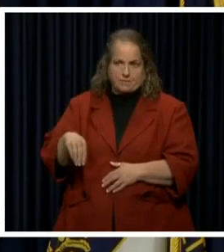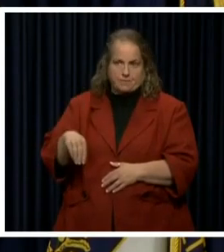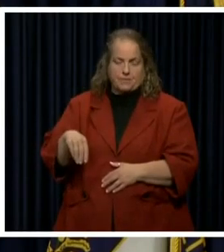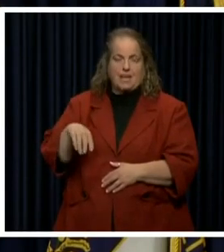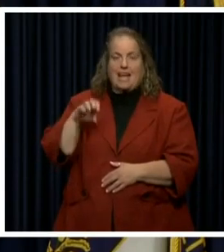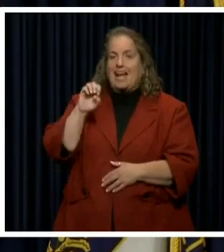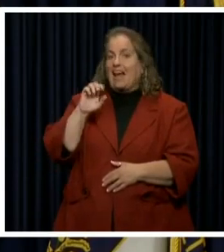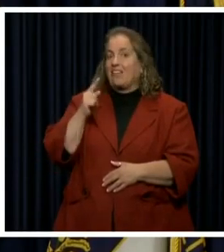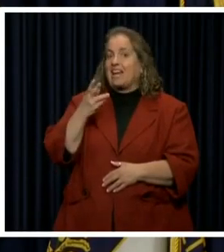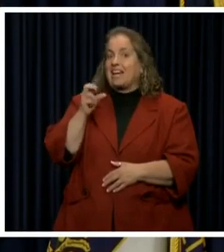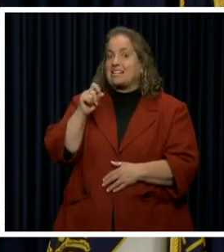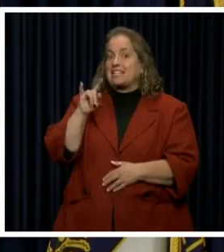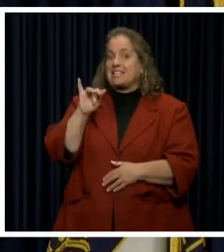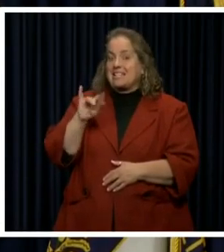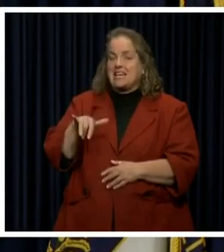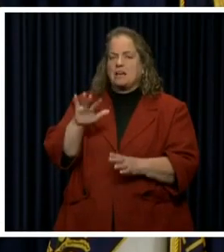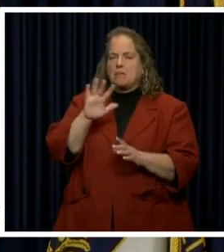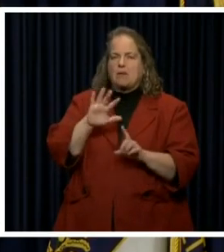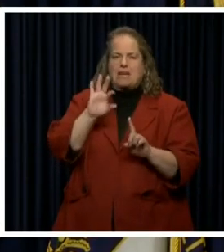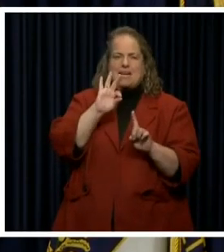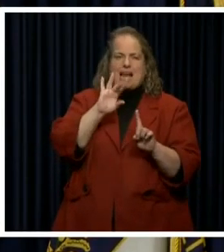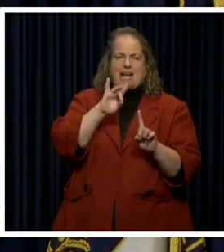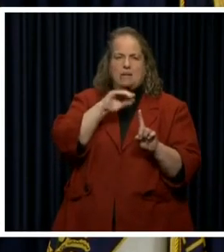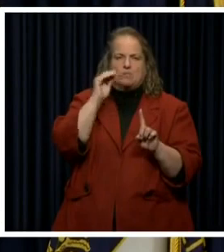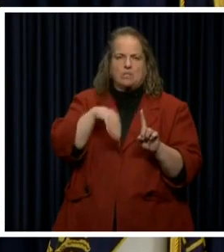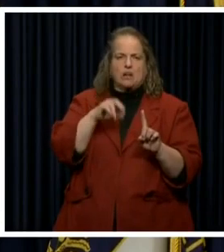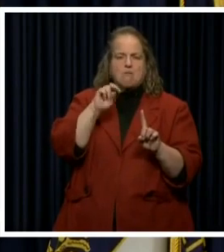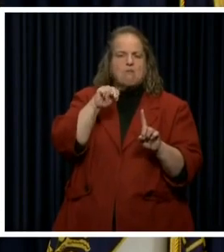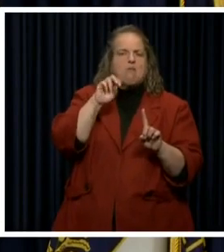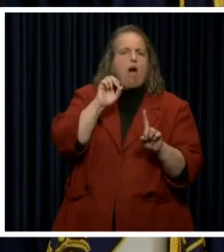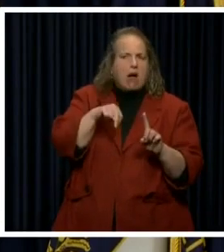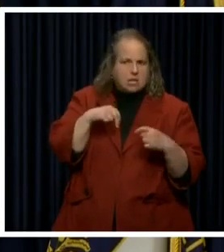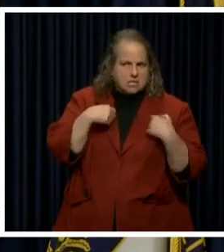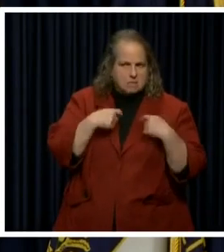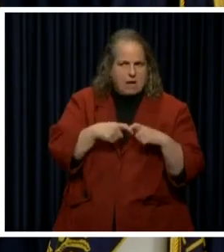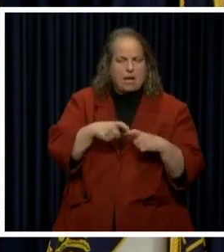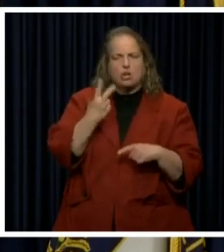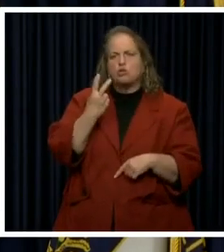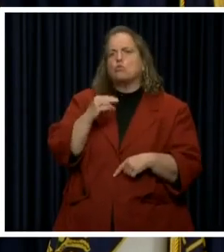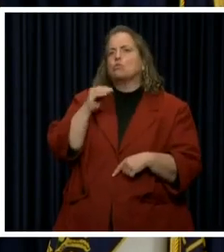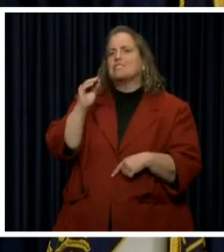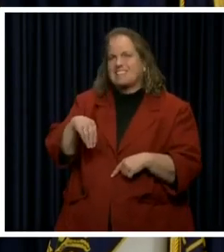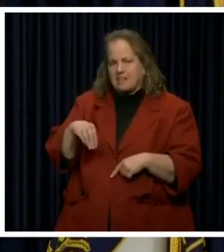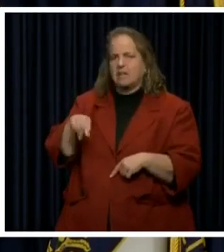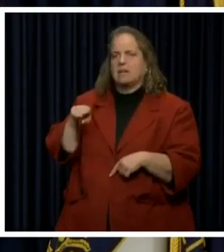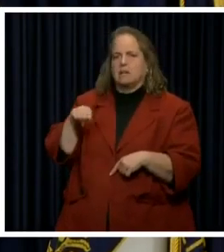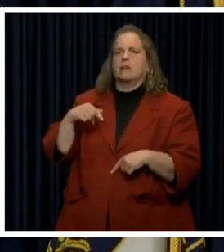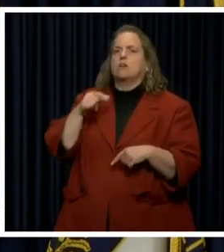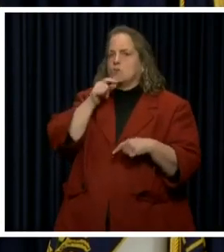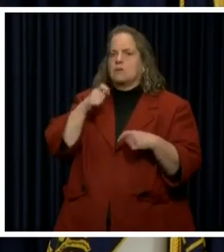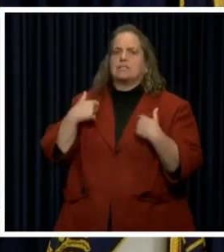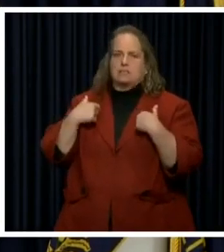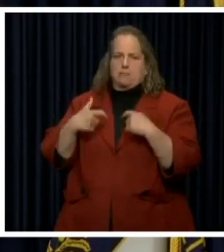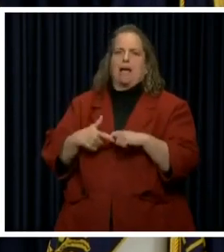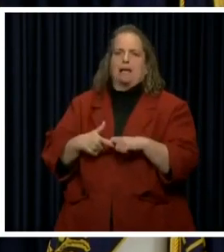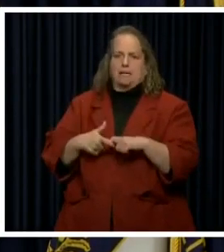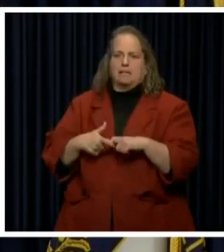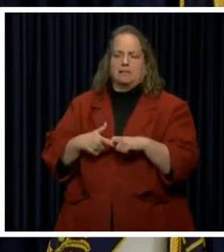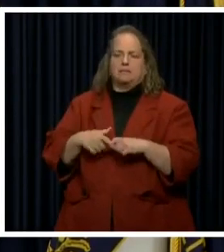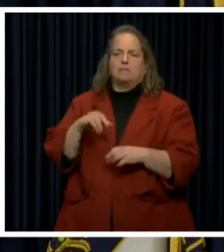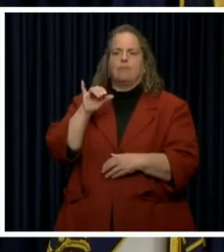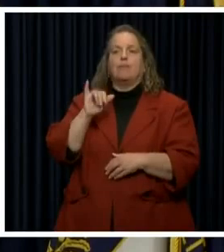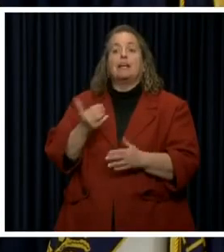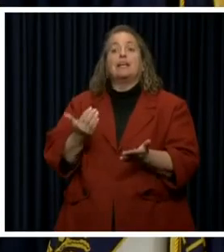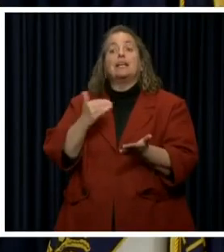then ethnicity breaks down to about 98% non-Hispanic and 2% Hispanic. But